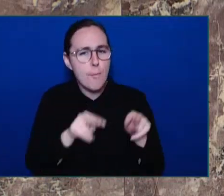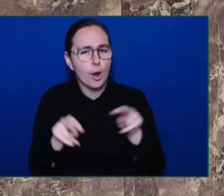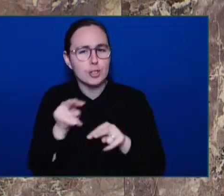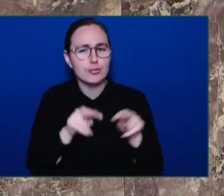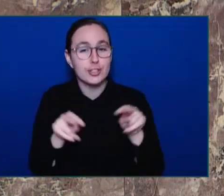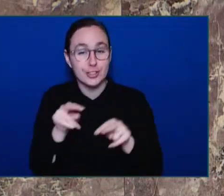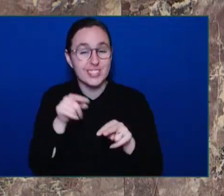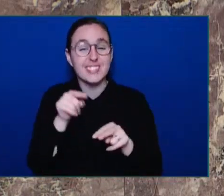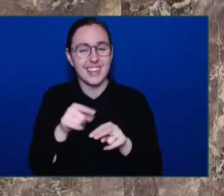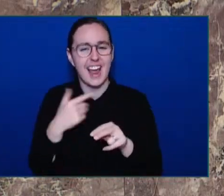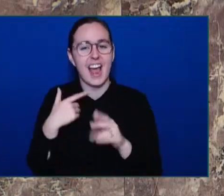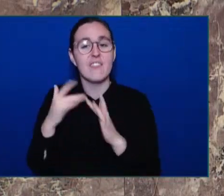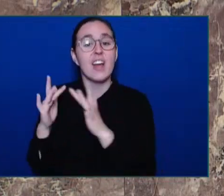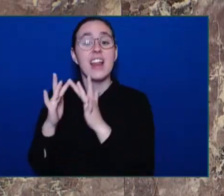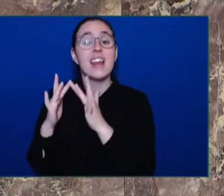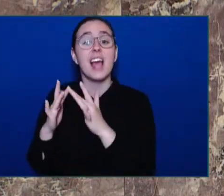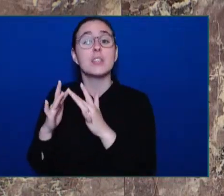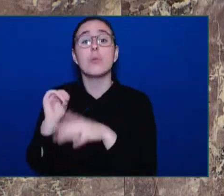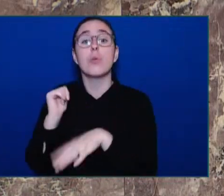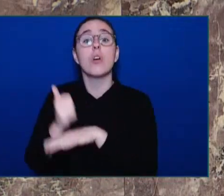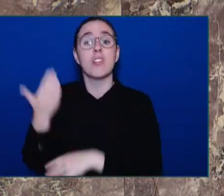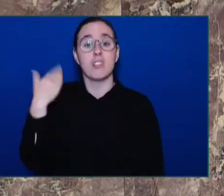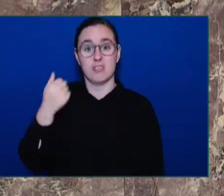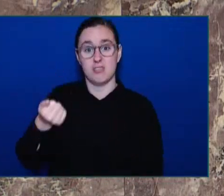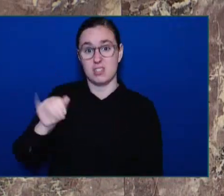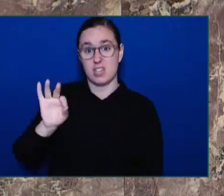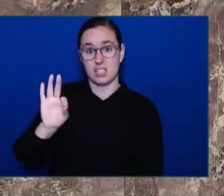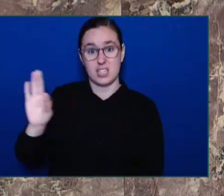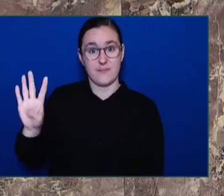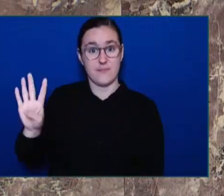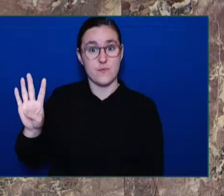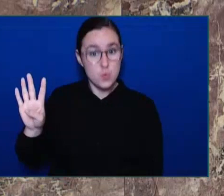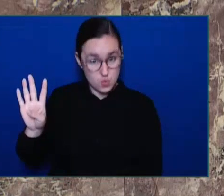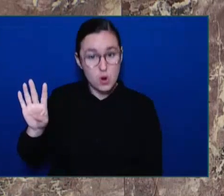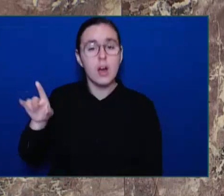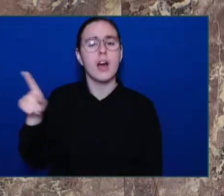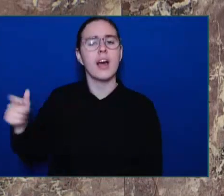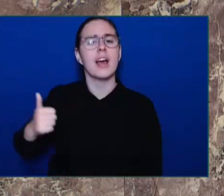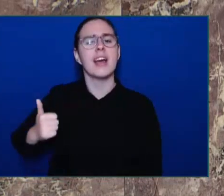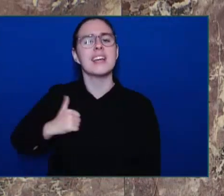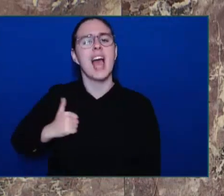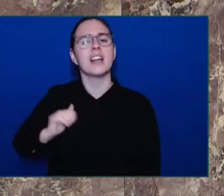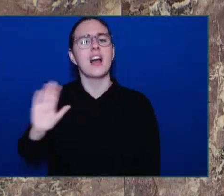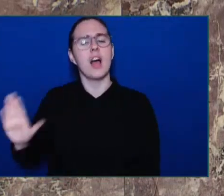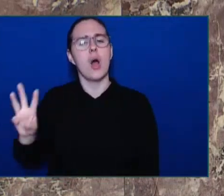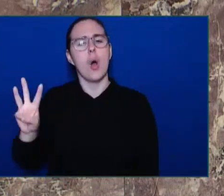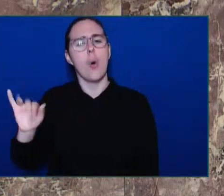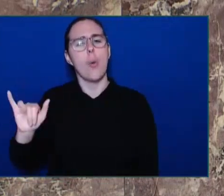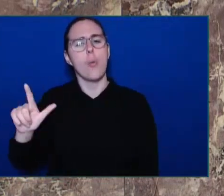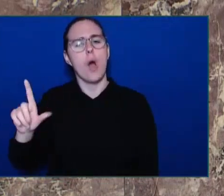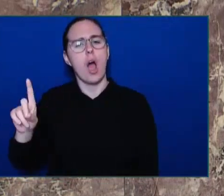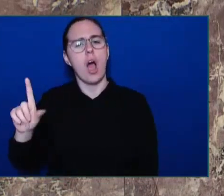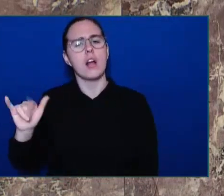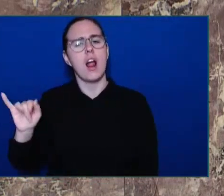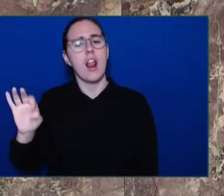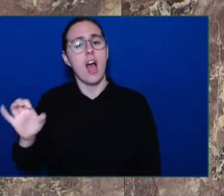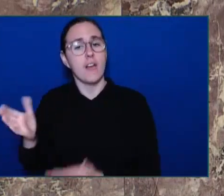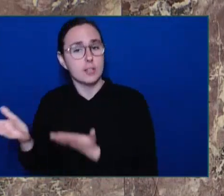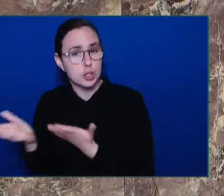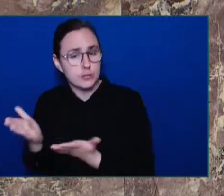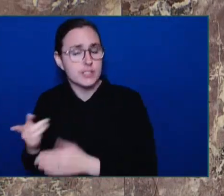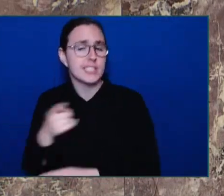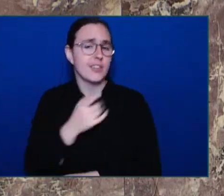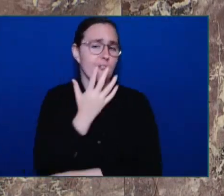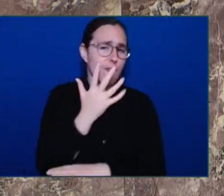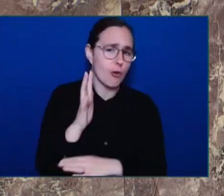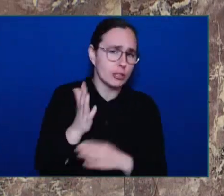Canadian Wildlife Service, the Forest Service, and the local Mackenzie Fish and Game Association. It was and still is supported by